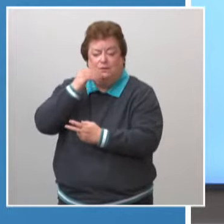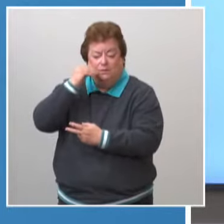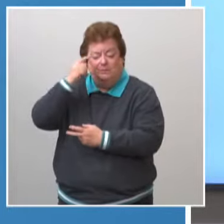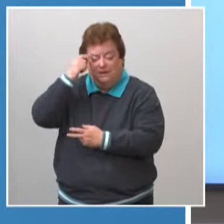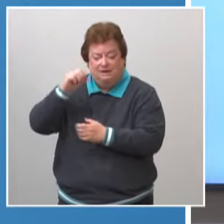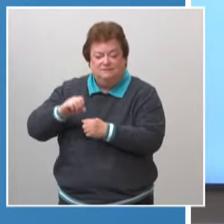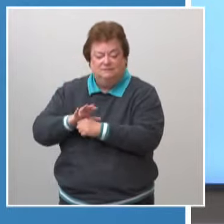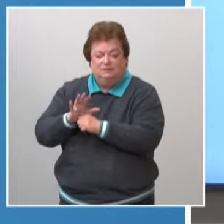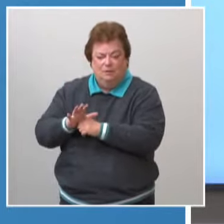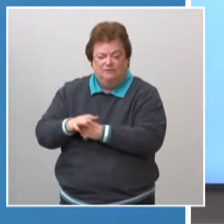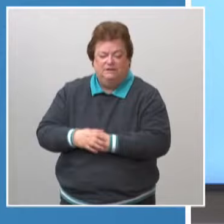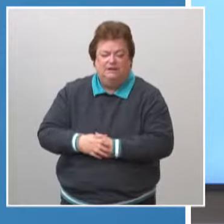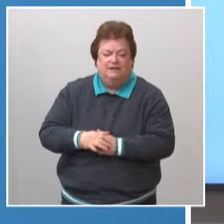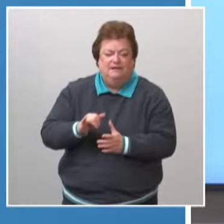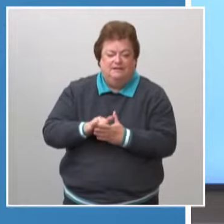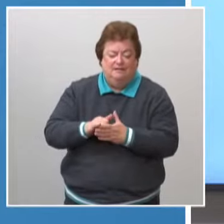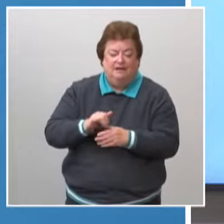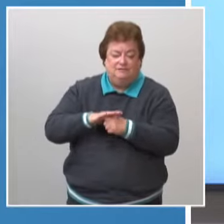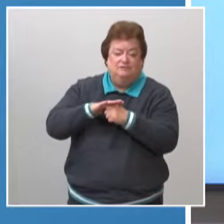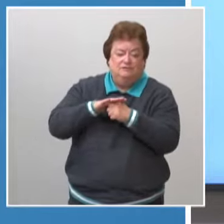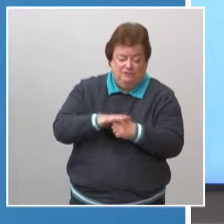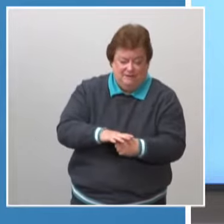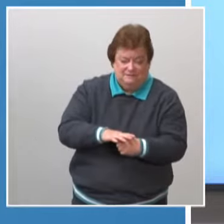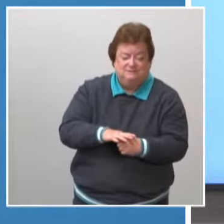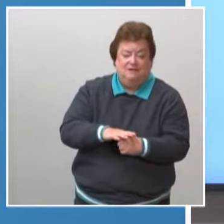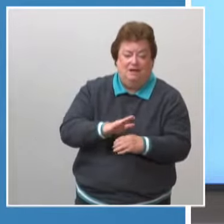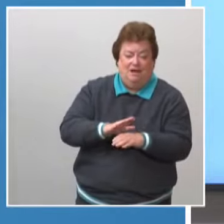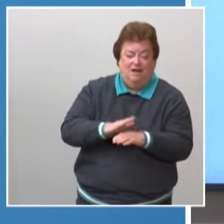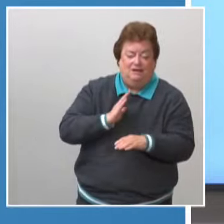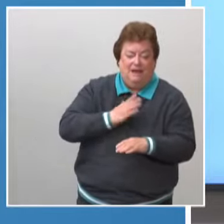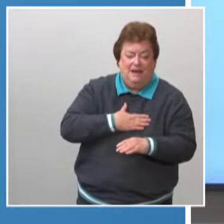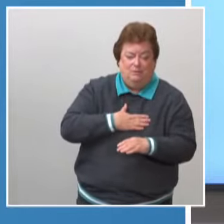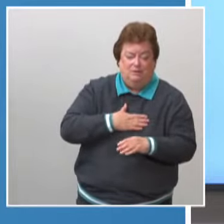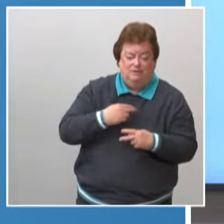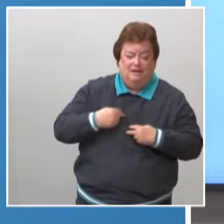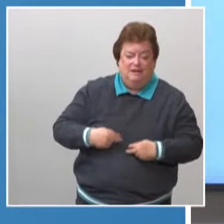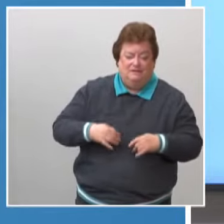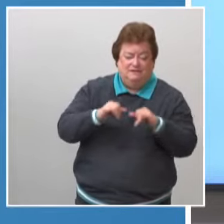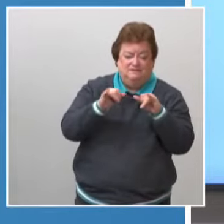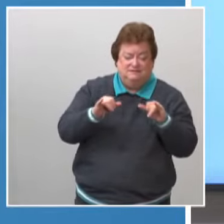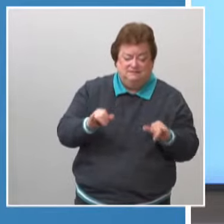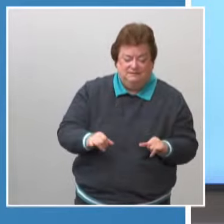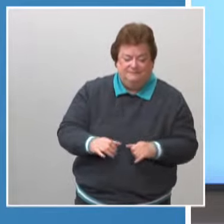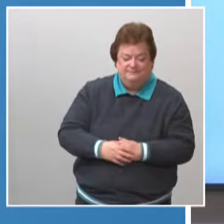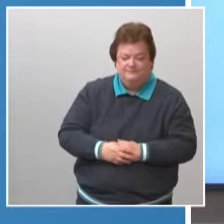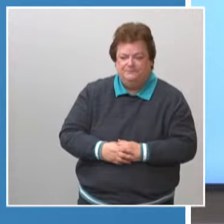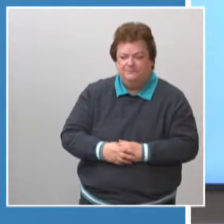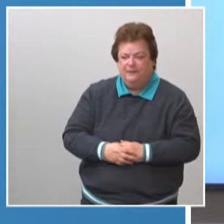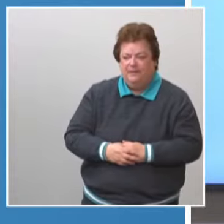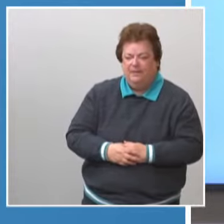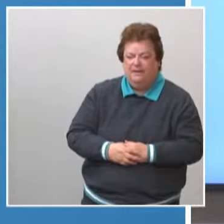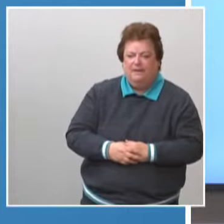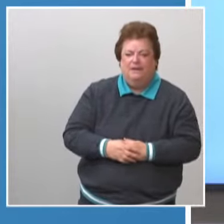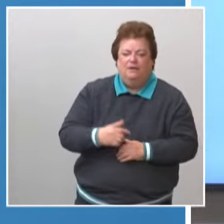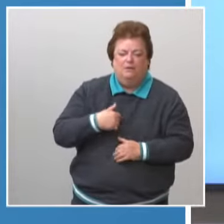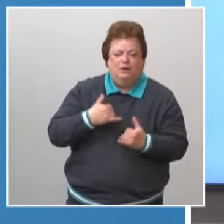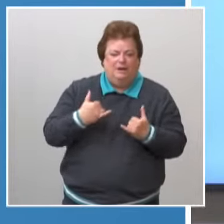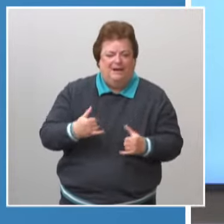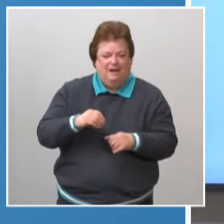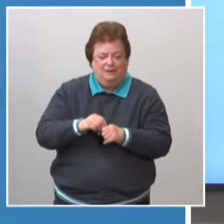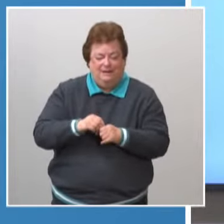tremendous strain and stress on an already stressed health system. We've entered what we consider a critical